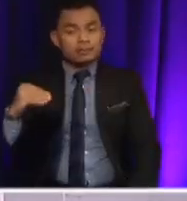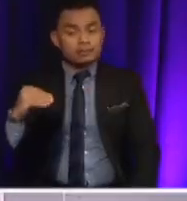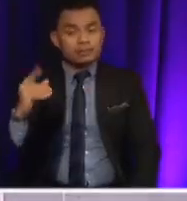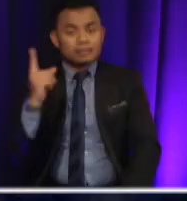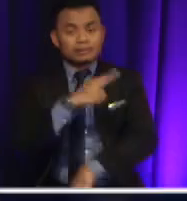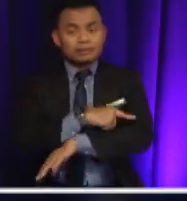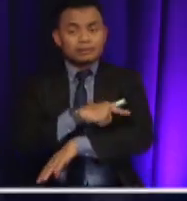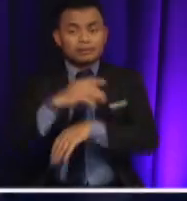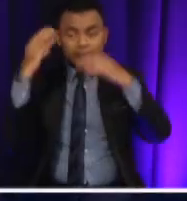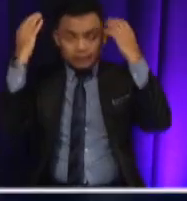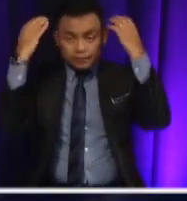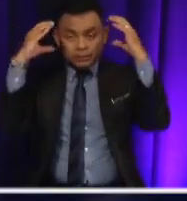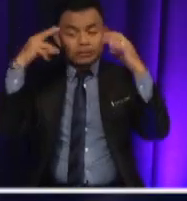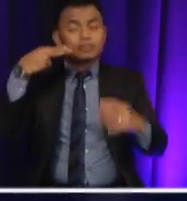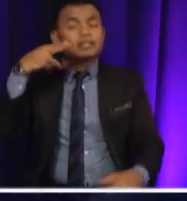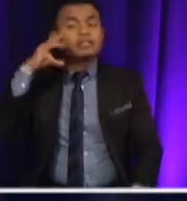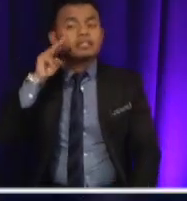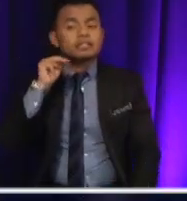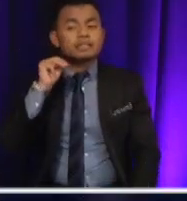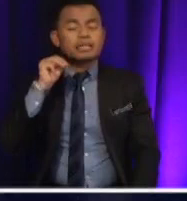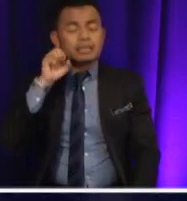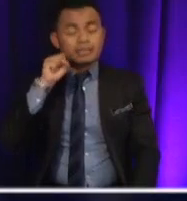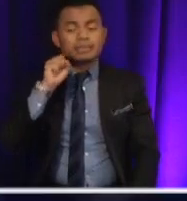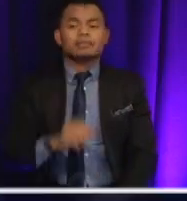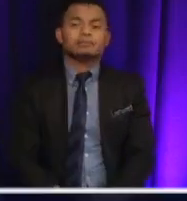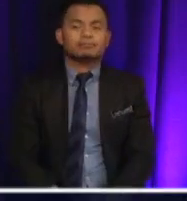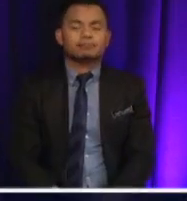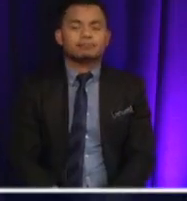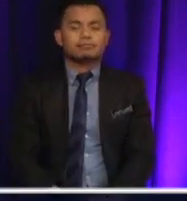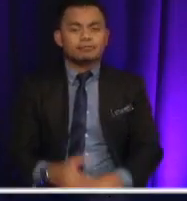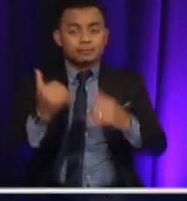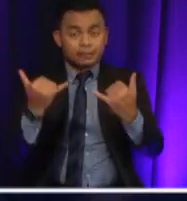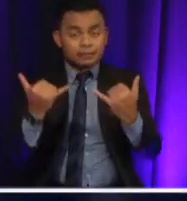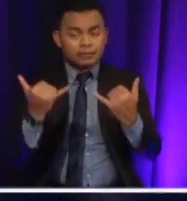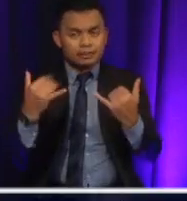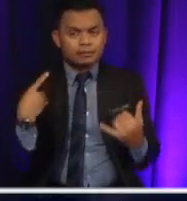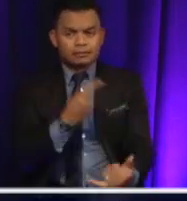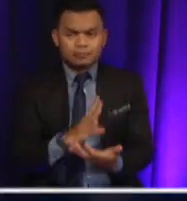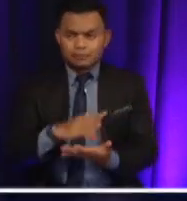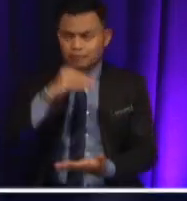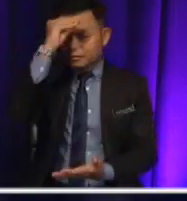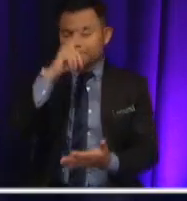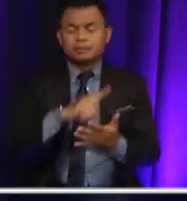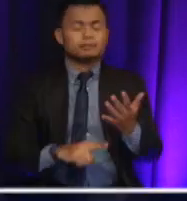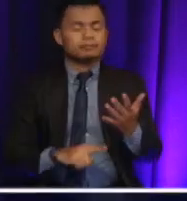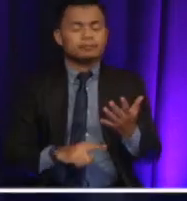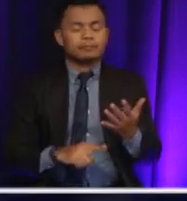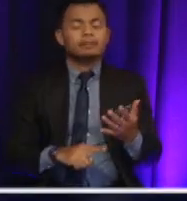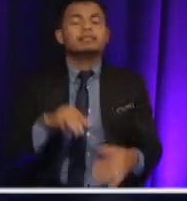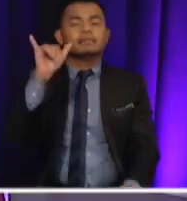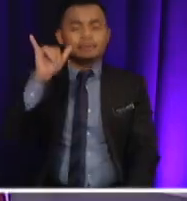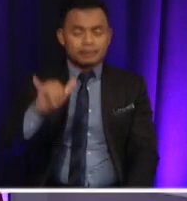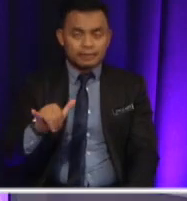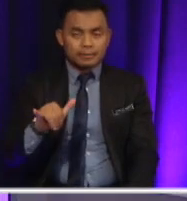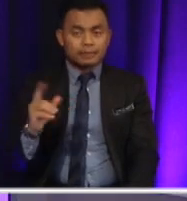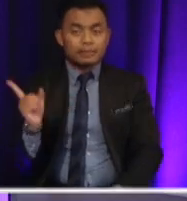Welcome Hi back. again. Yes. All right. So please tell us for this segment, what do we have? Sure. For this particular segment, it's